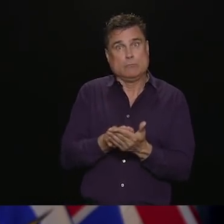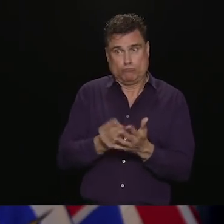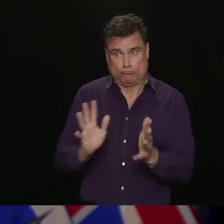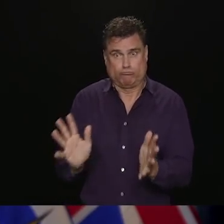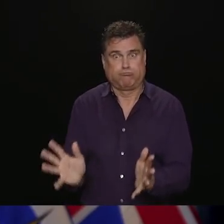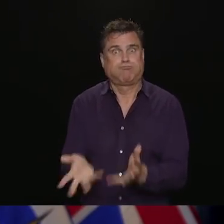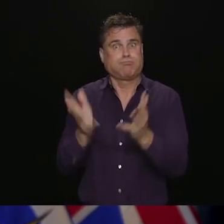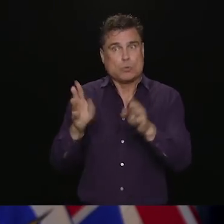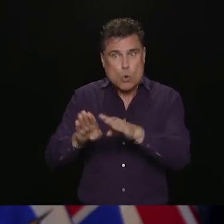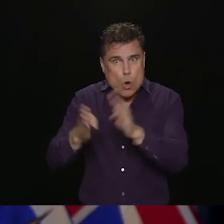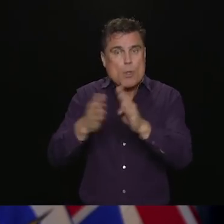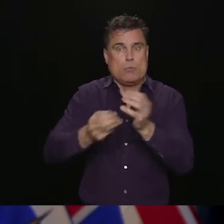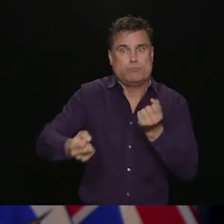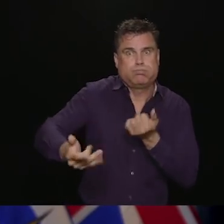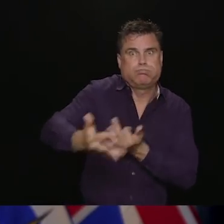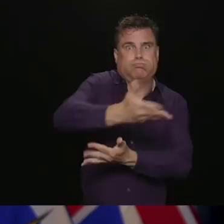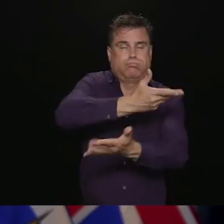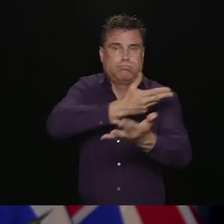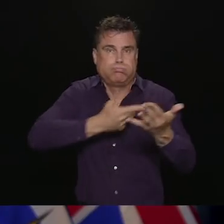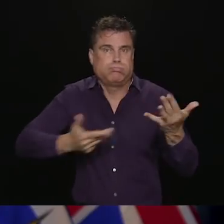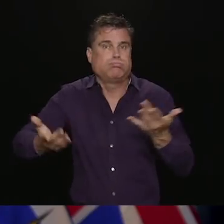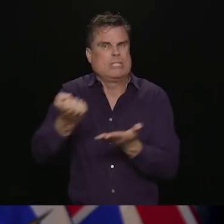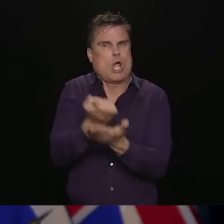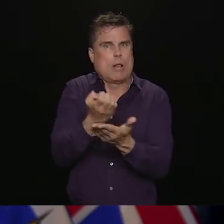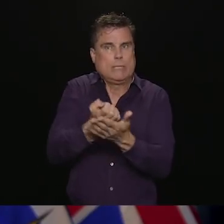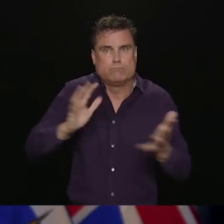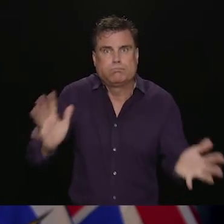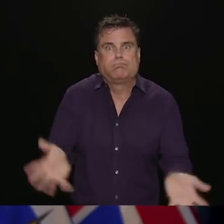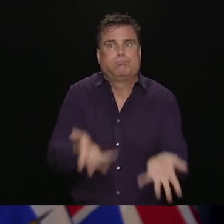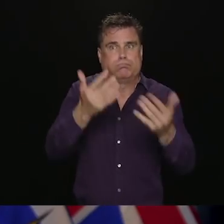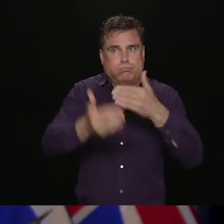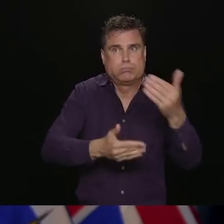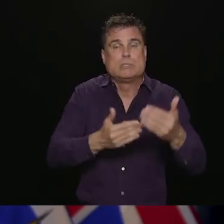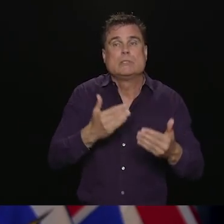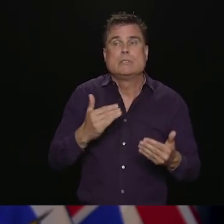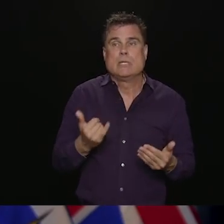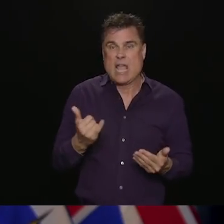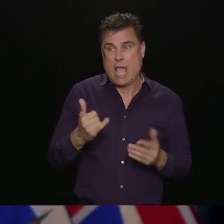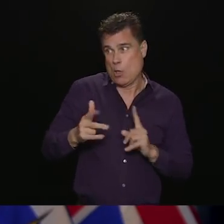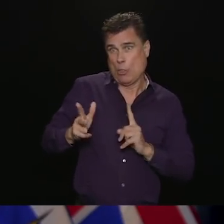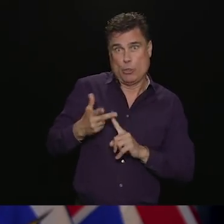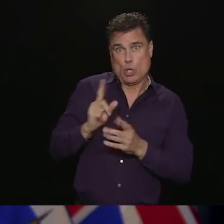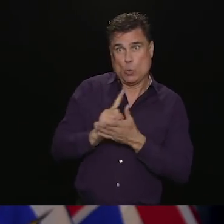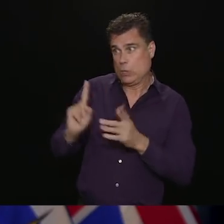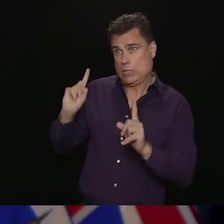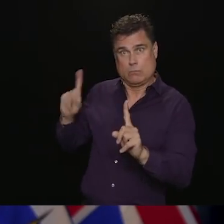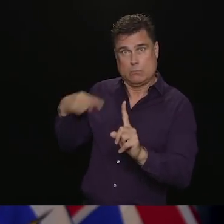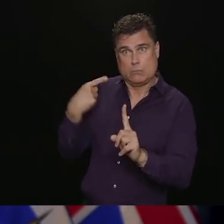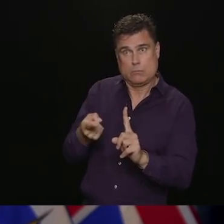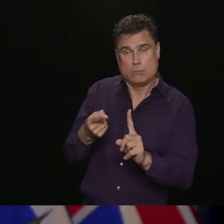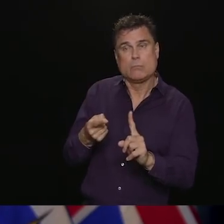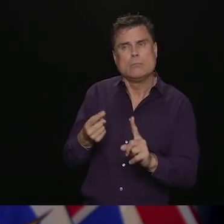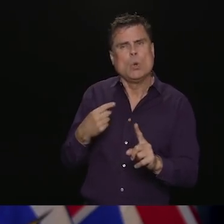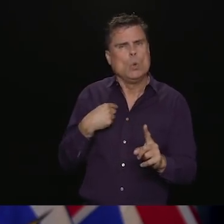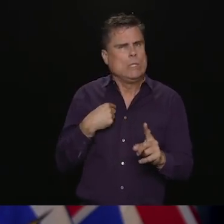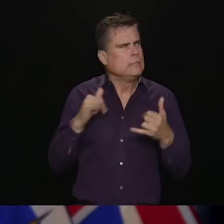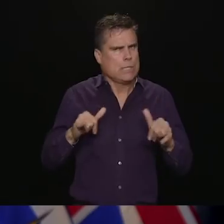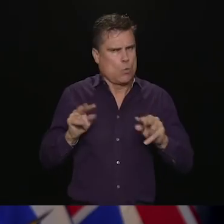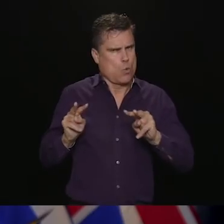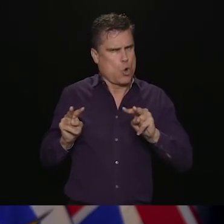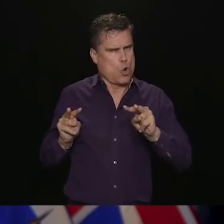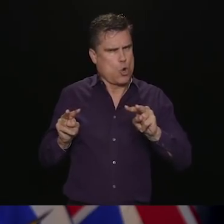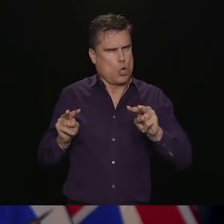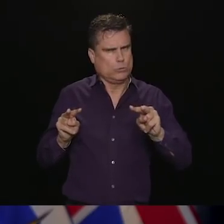full-off. It's as we said, the dimmer switch. So yes, we will be looking at transitioning